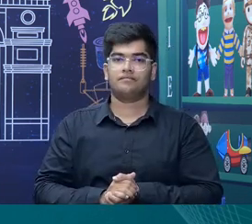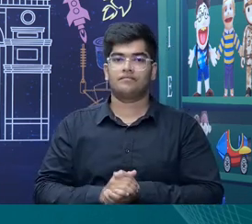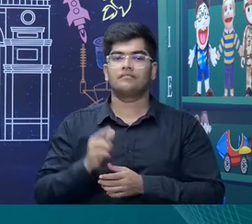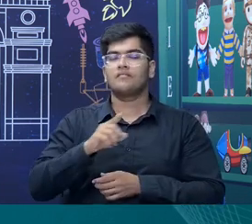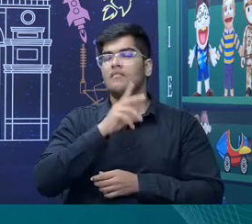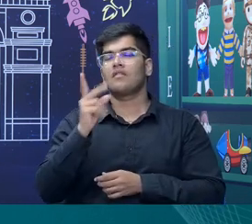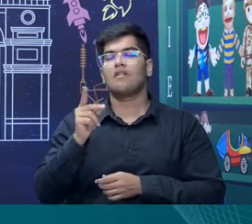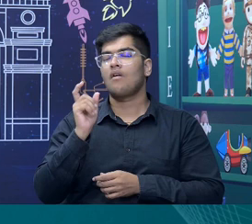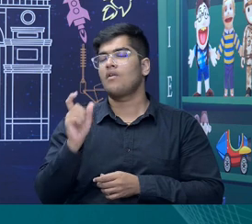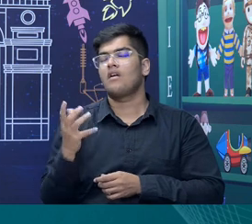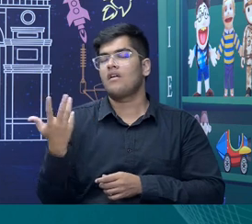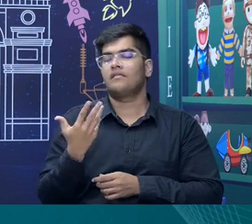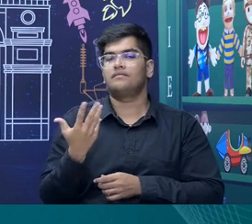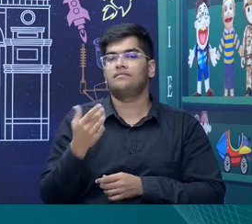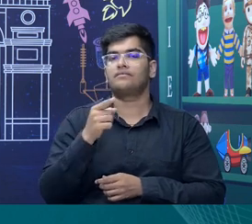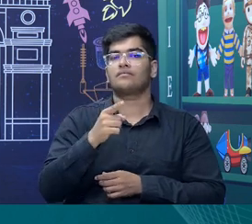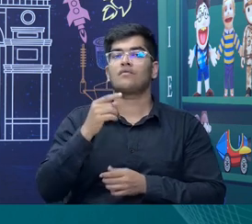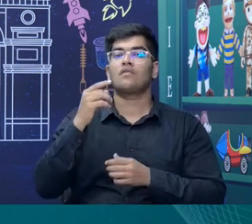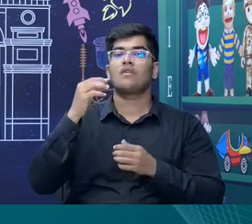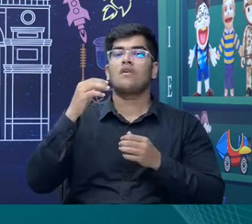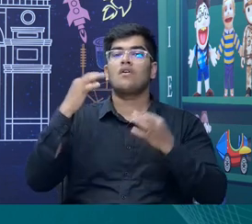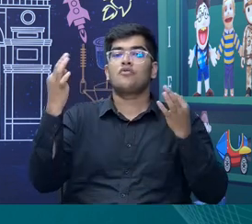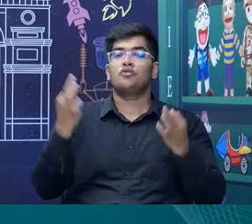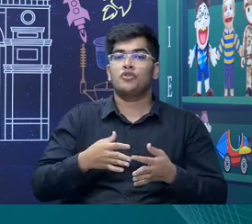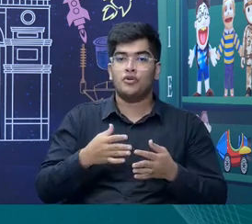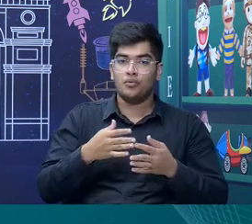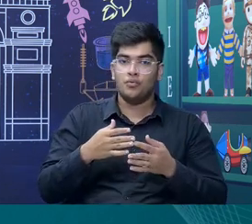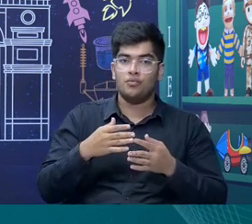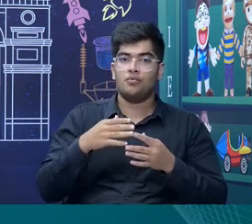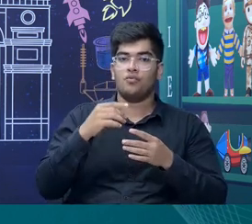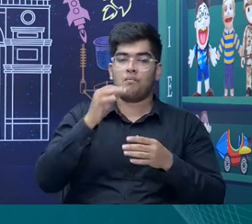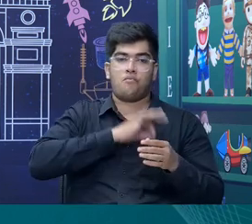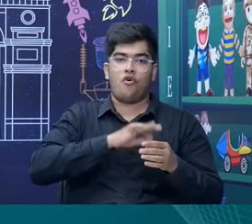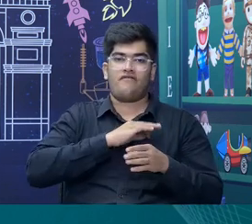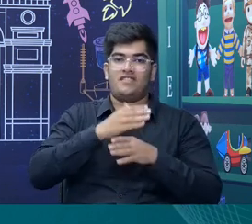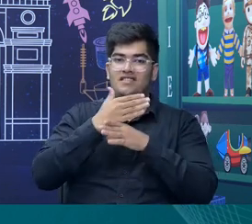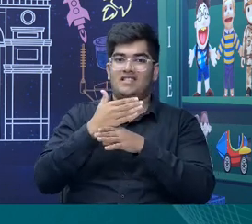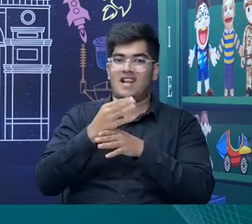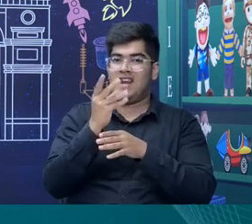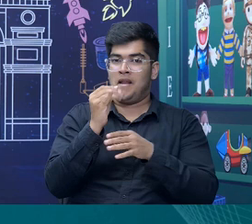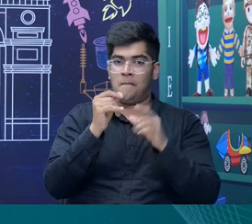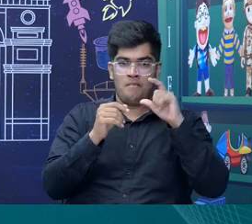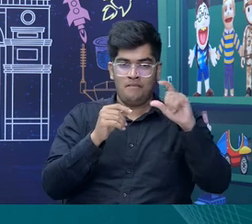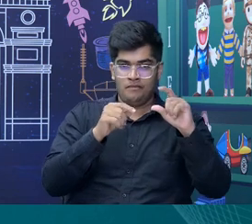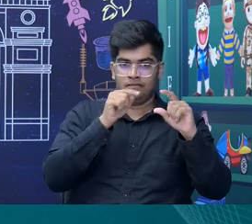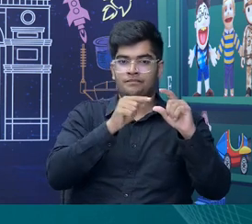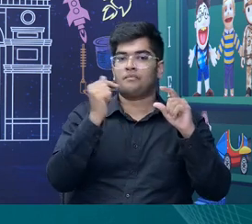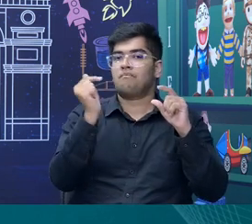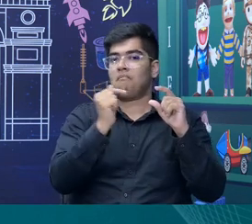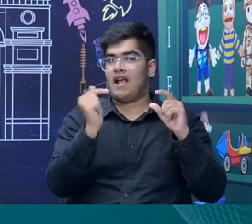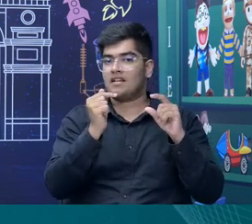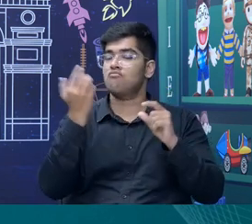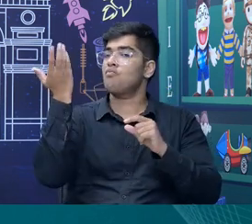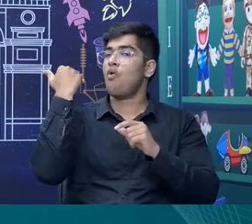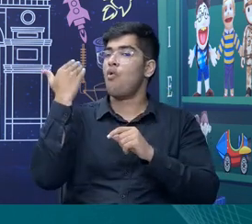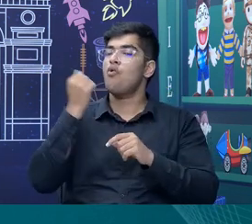we can say gaining ratio is the difference between new profit sharing ratio and the old